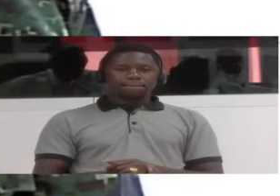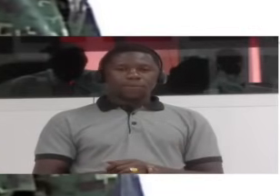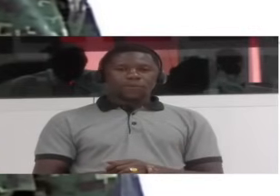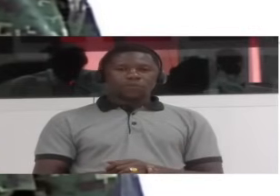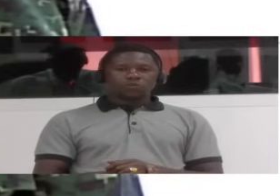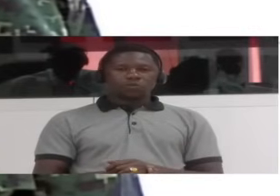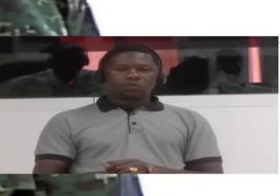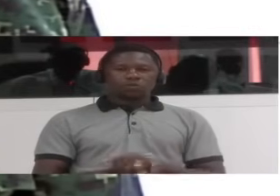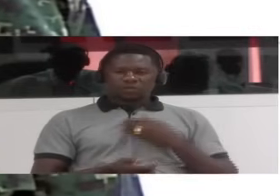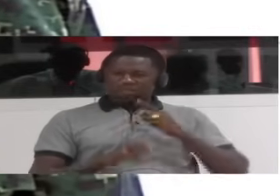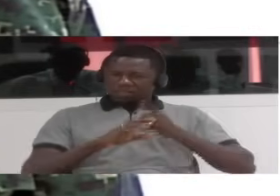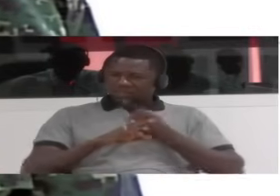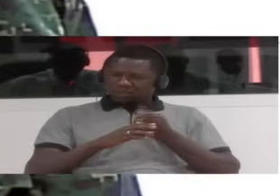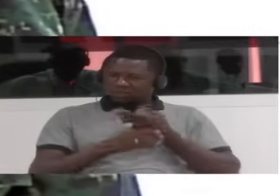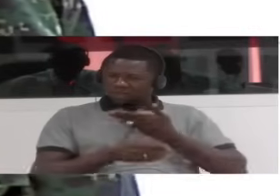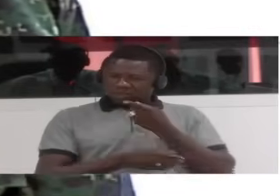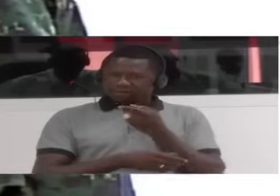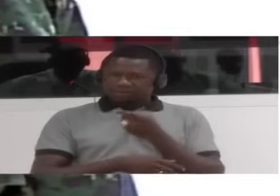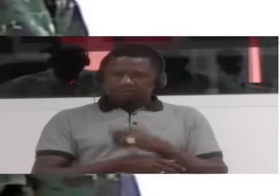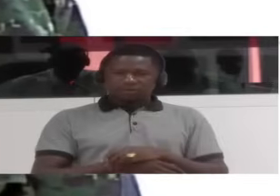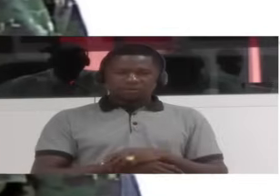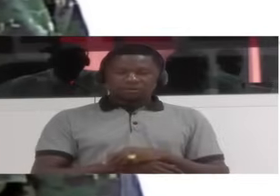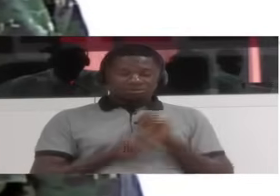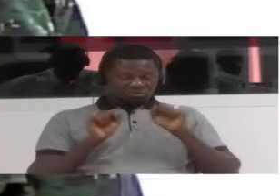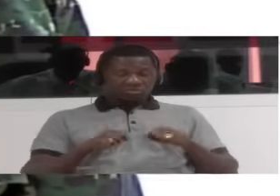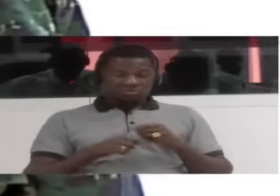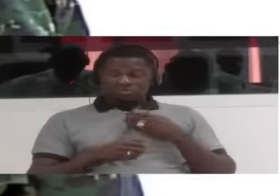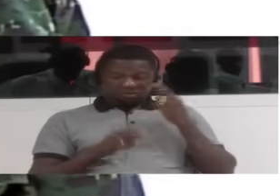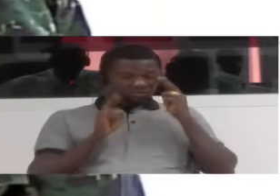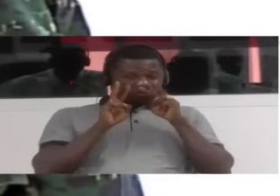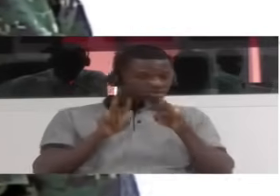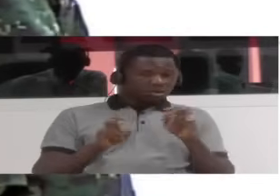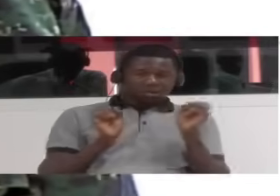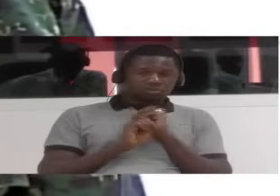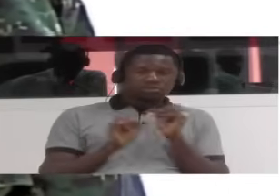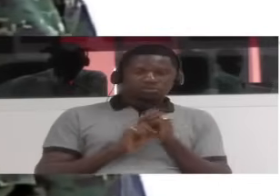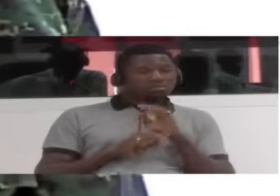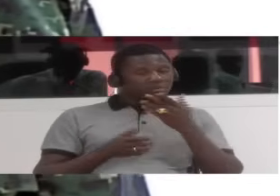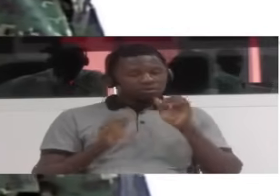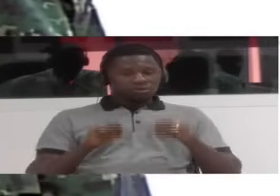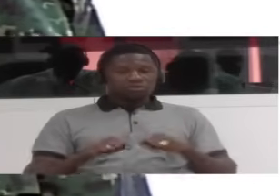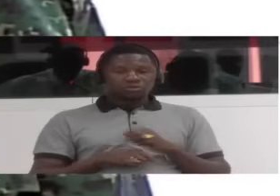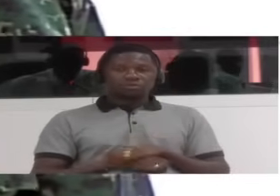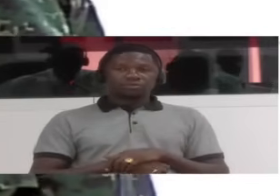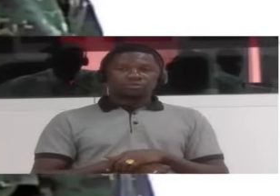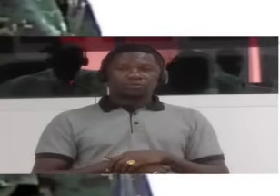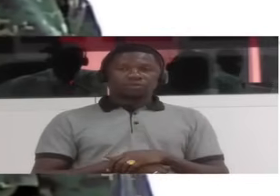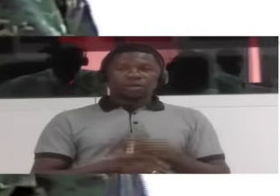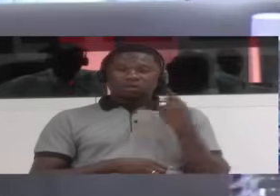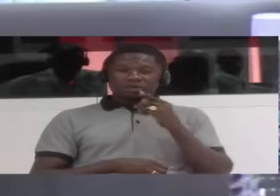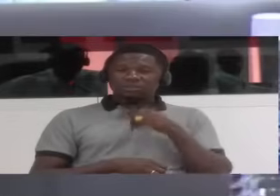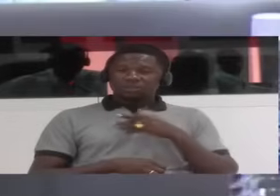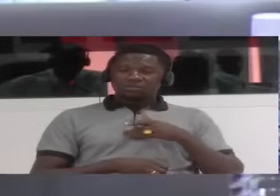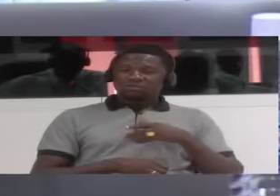Was he injured? Possible. I don't observe that. Possible he was injured. How was he reacting when he was